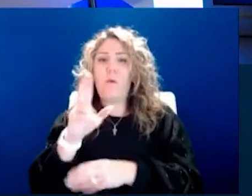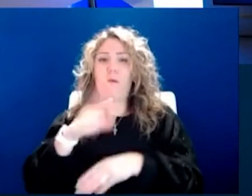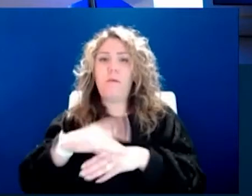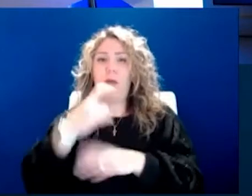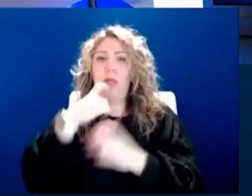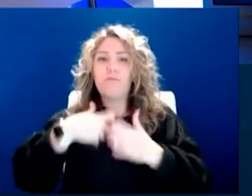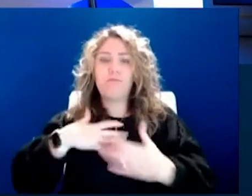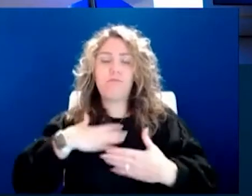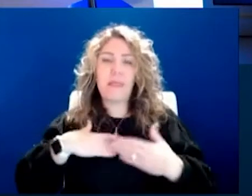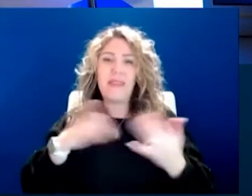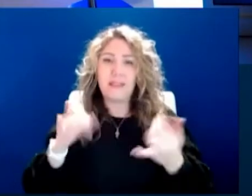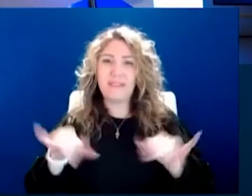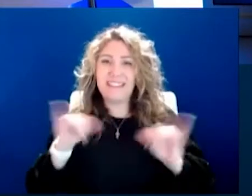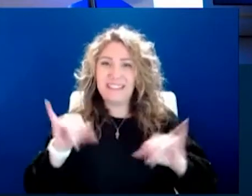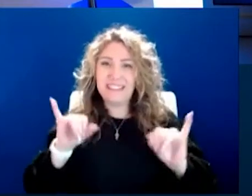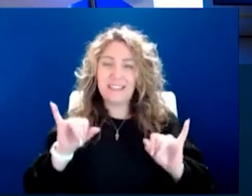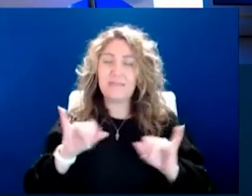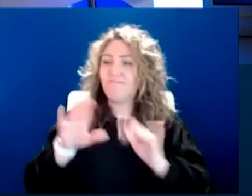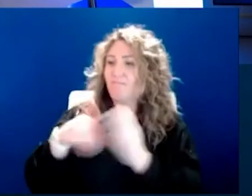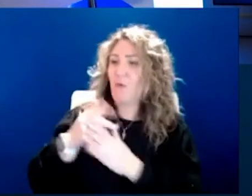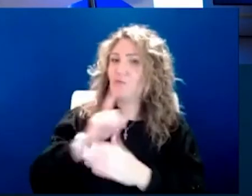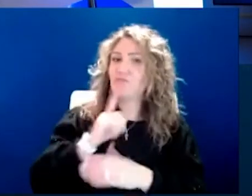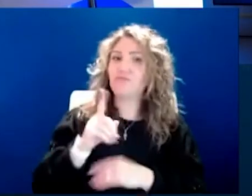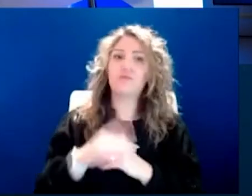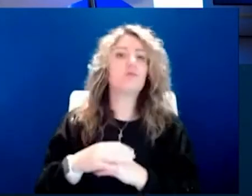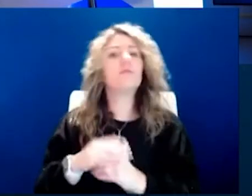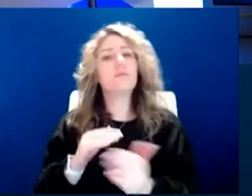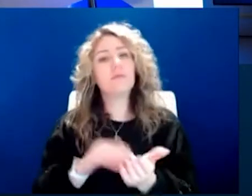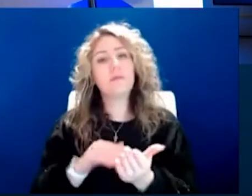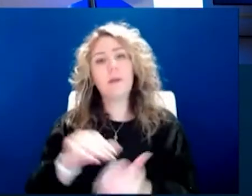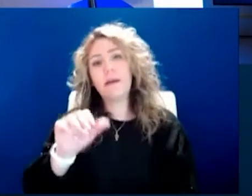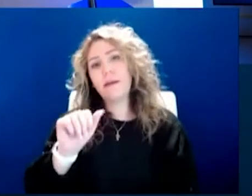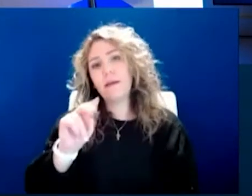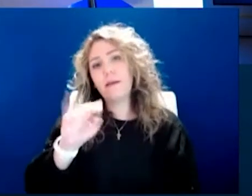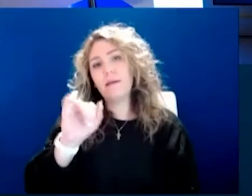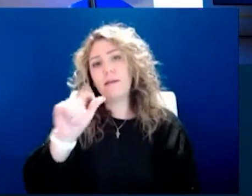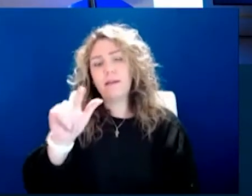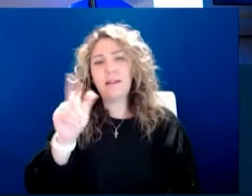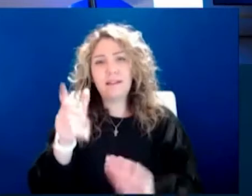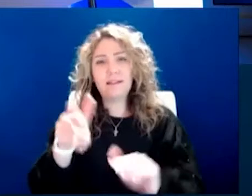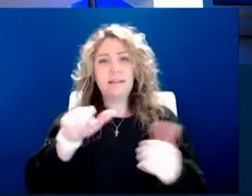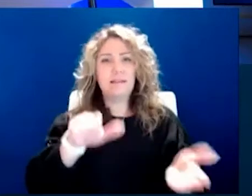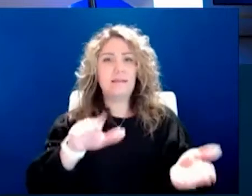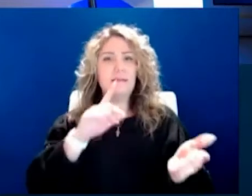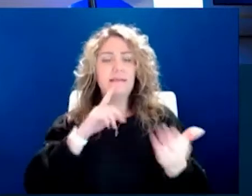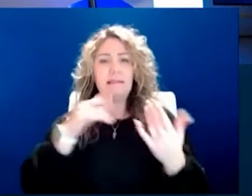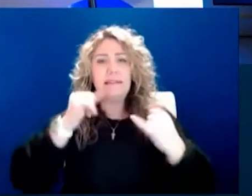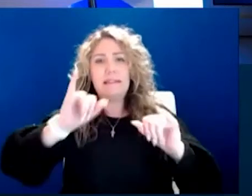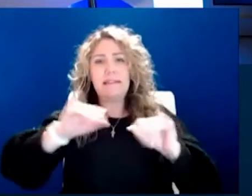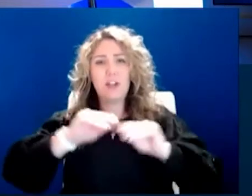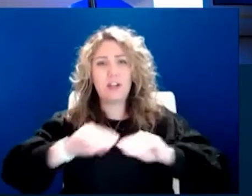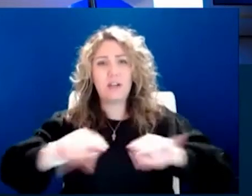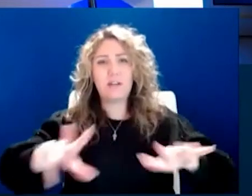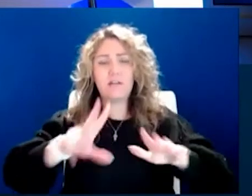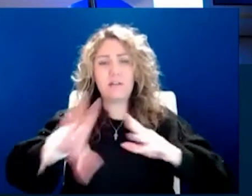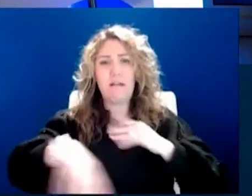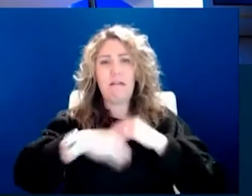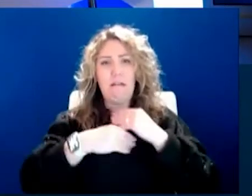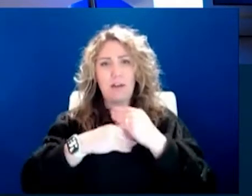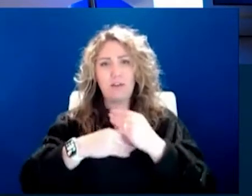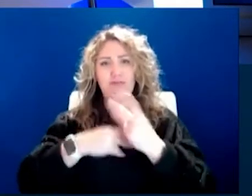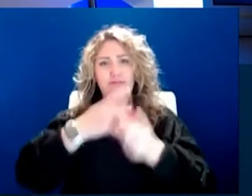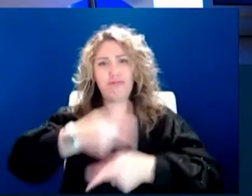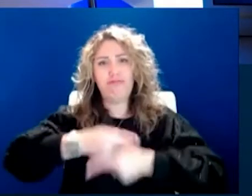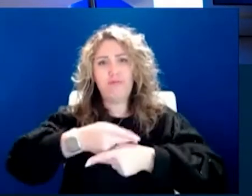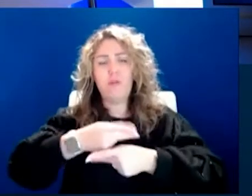well. Very true. Dr. Wright, Anil is asking, are deceased COVID patients still contagious? Do they have extra precautions that they take